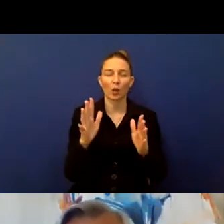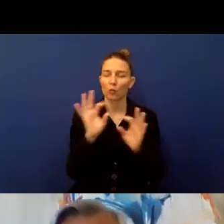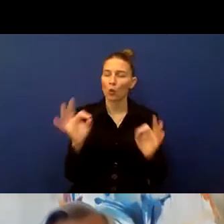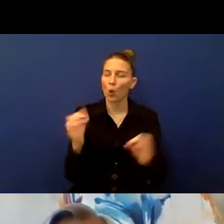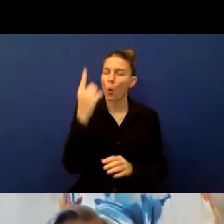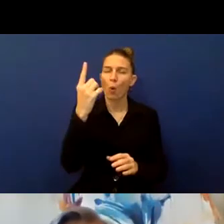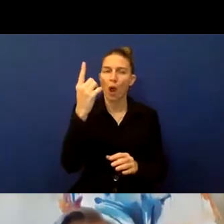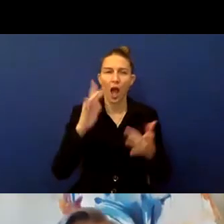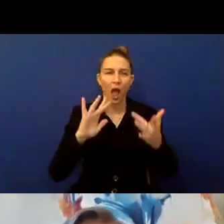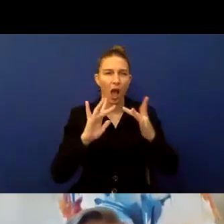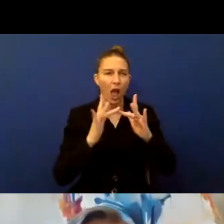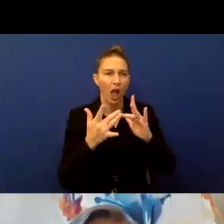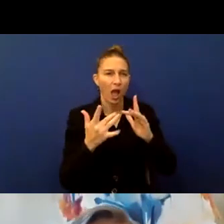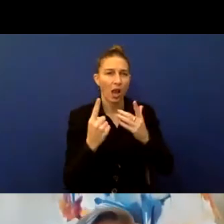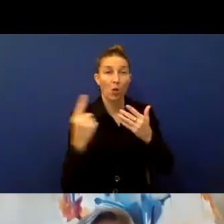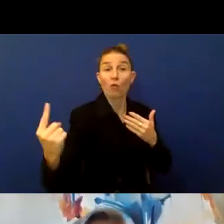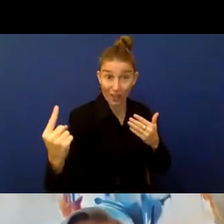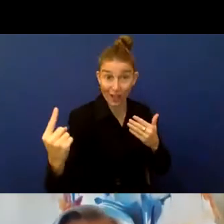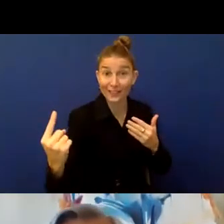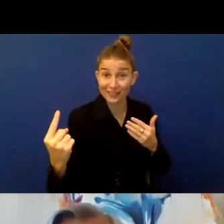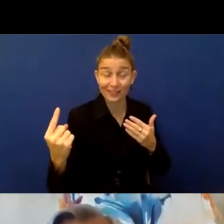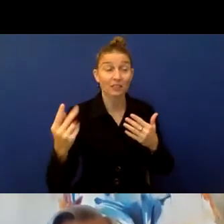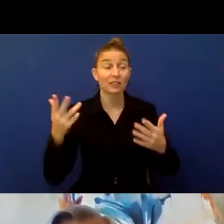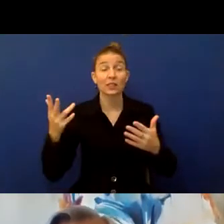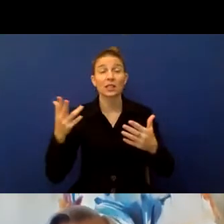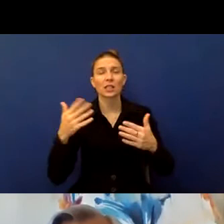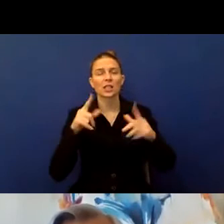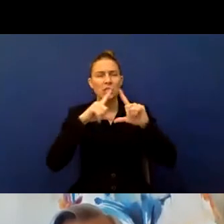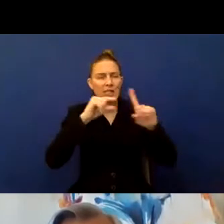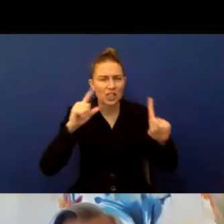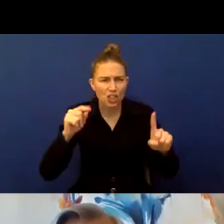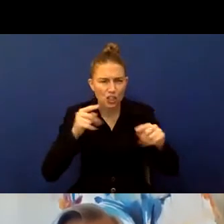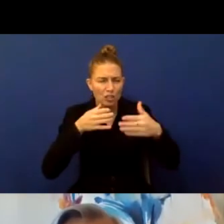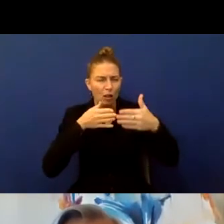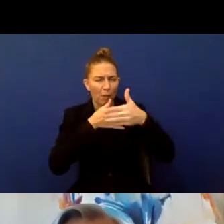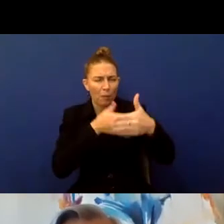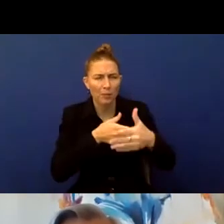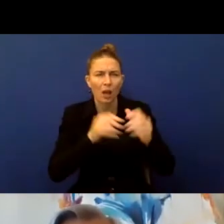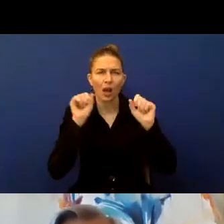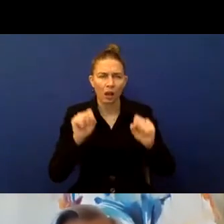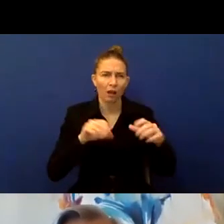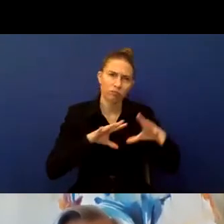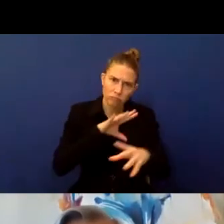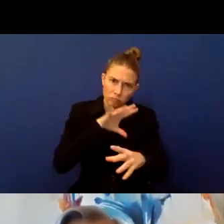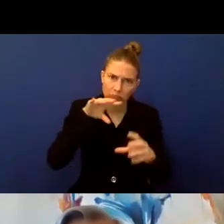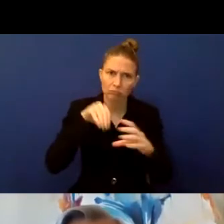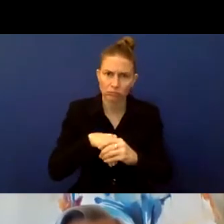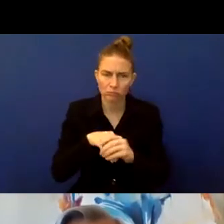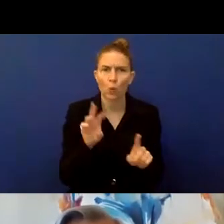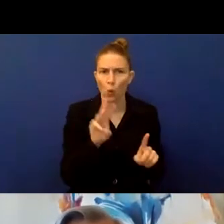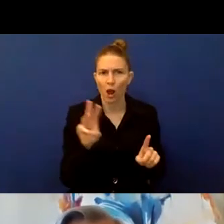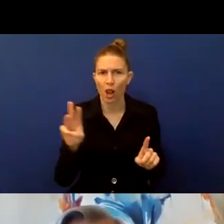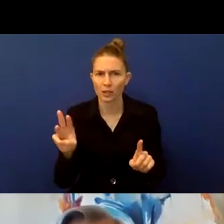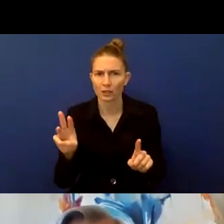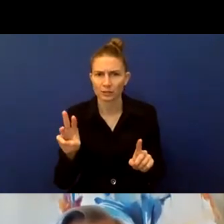Digital Inequalities and Addressing Barriers to Full Participation and Inclusion Online. I would